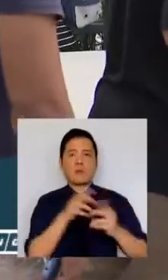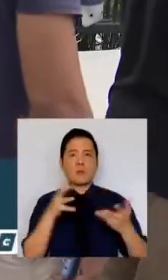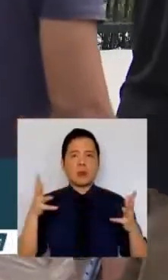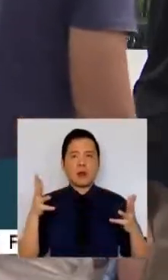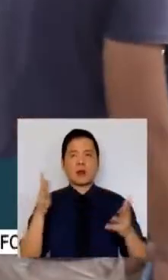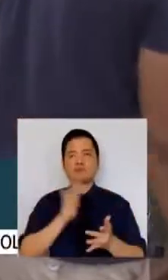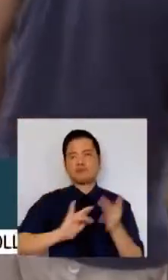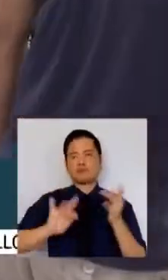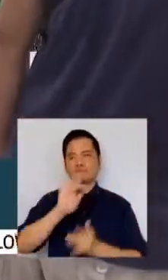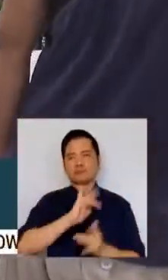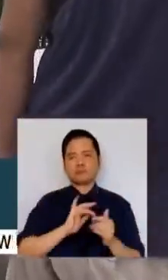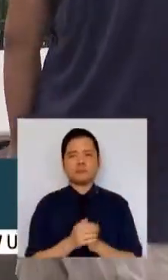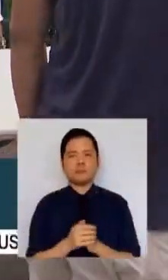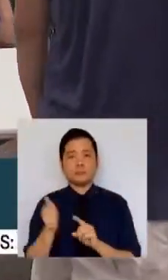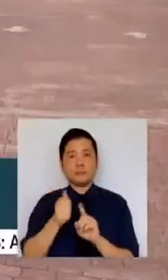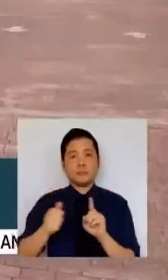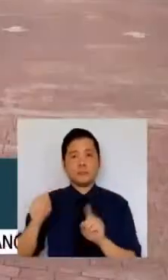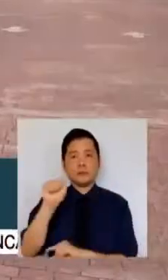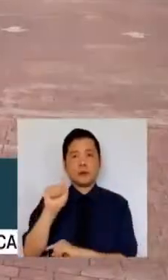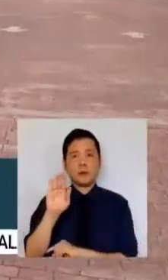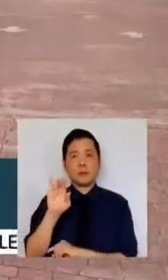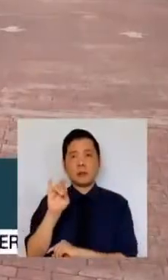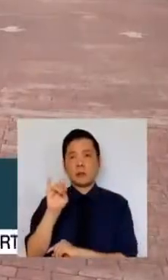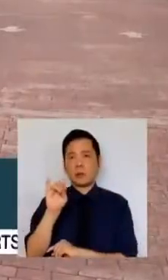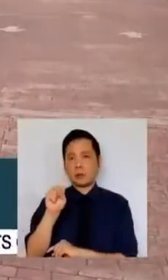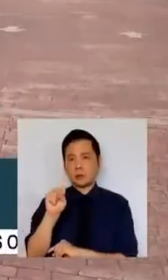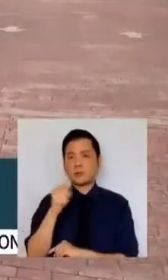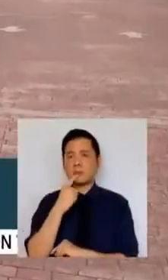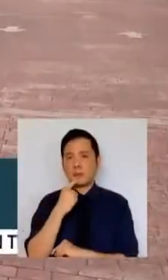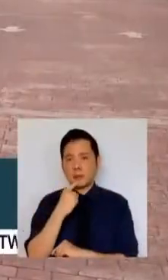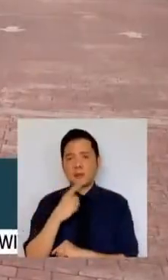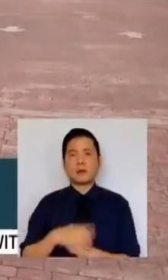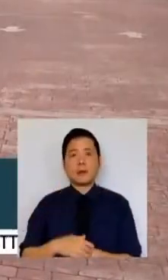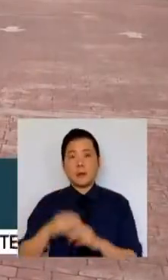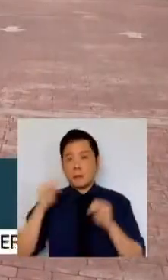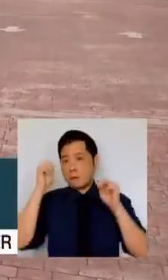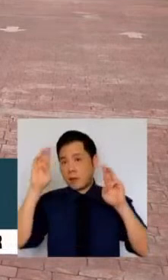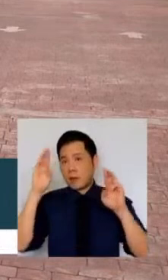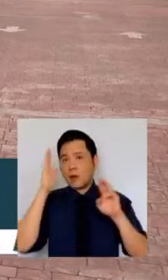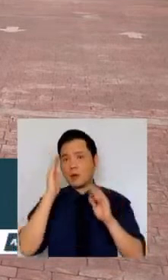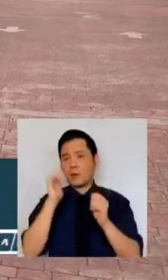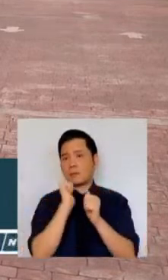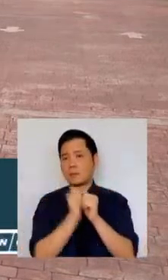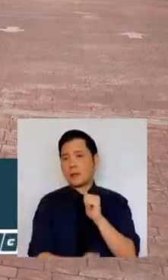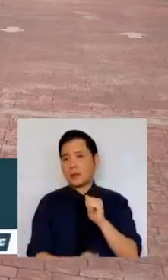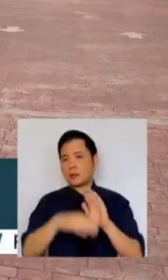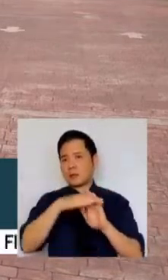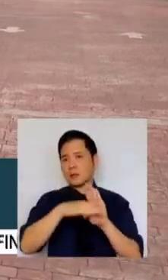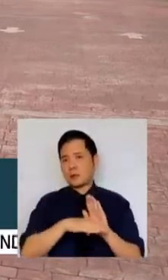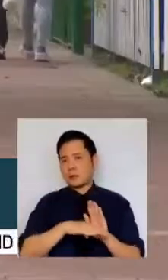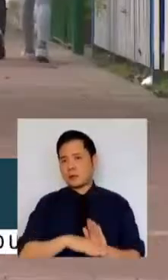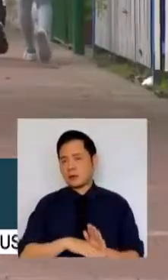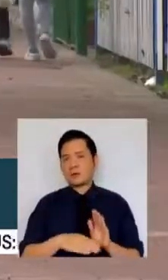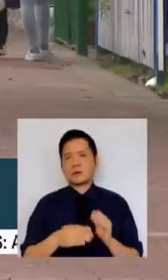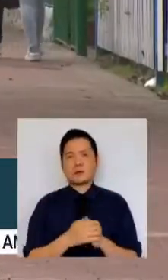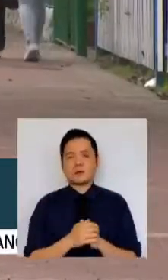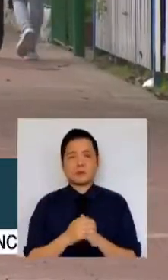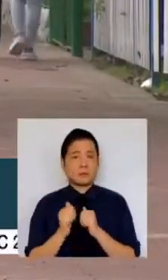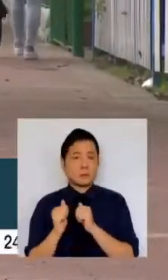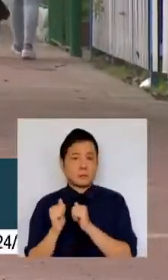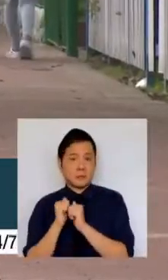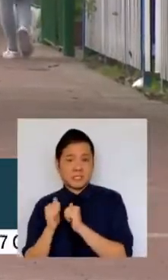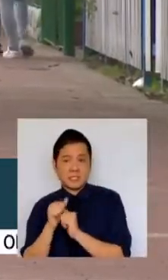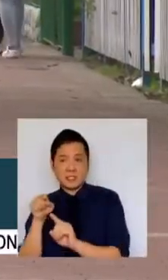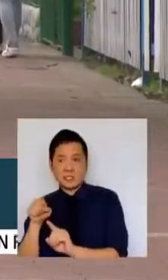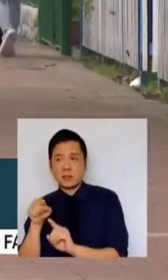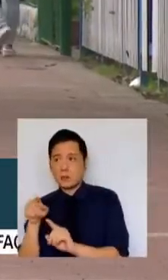Chairman Benher Abalos says mayors have agreed to pass local ordinances that will bar unvaccinated people from making non-essential